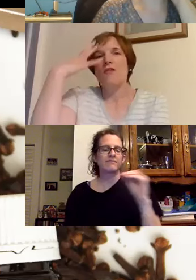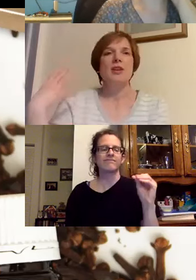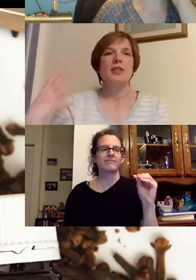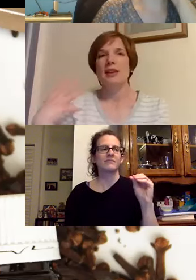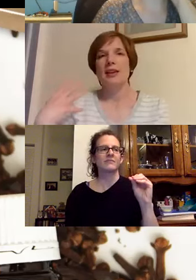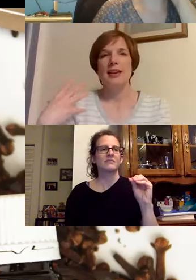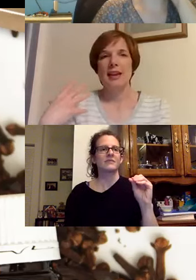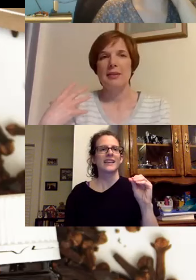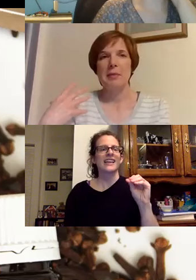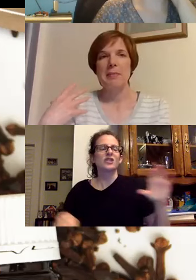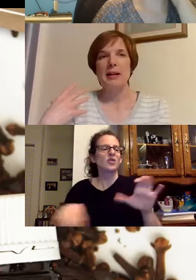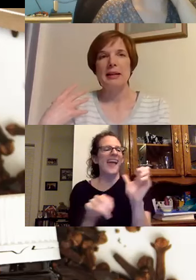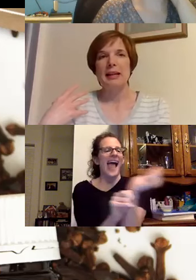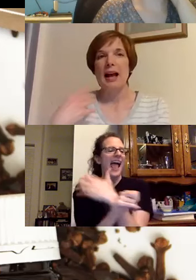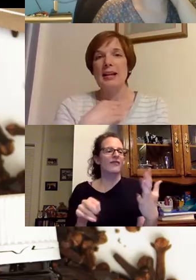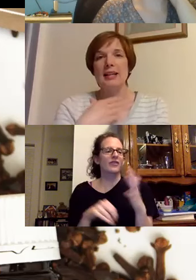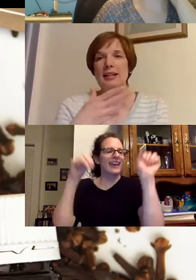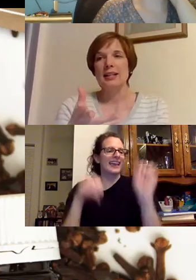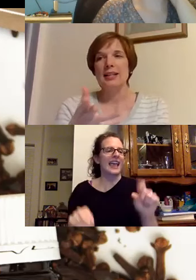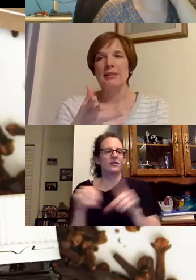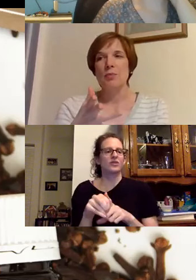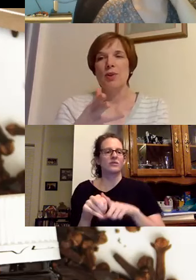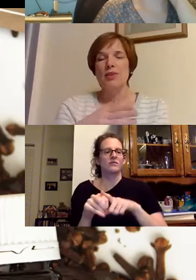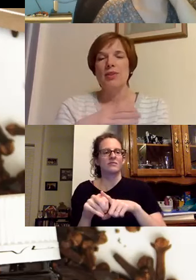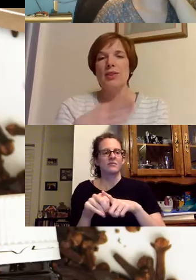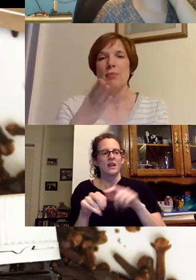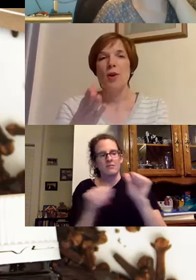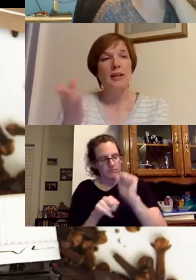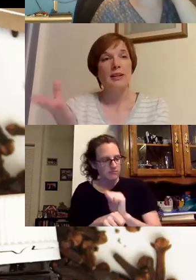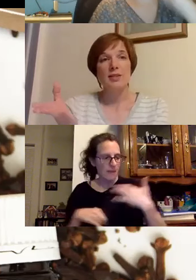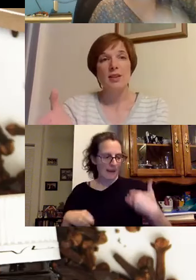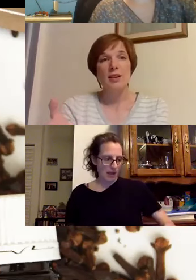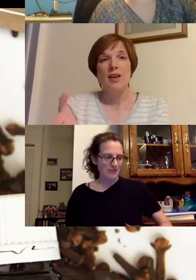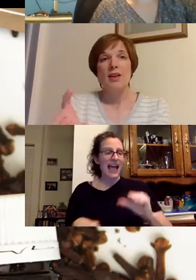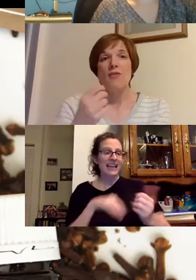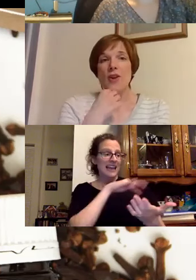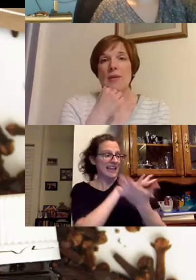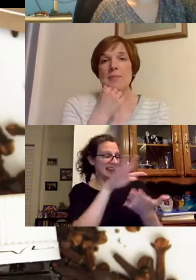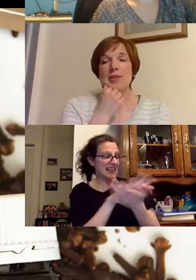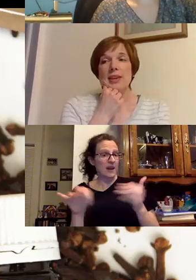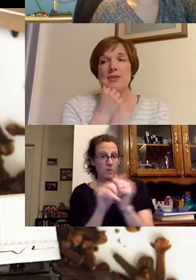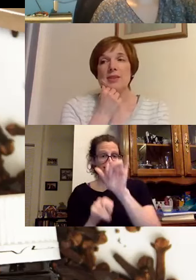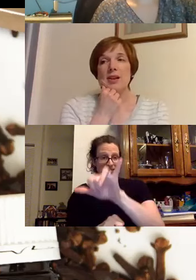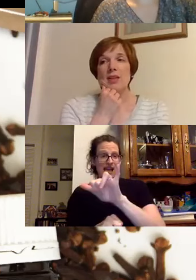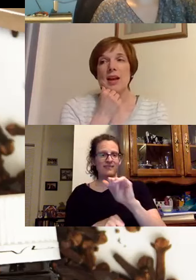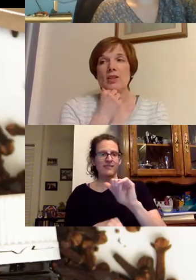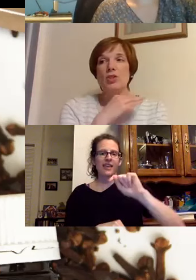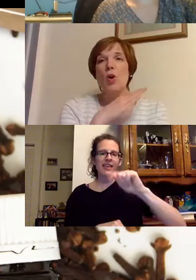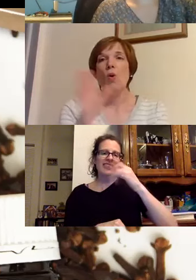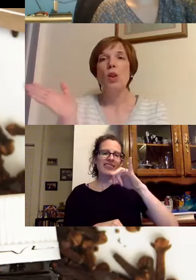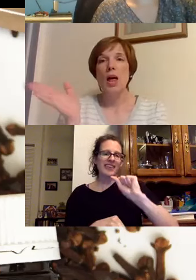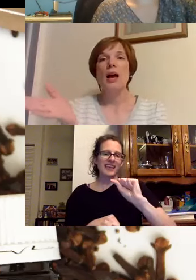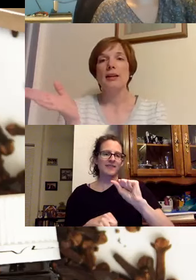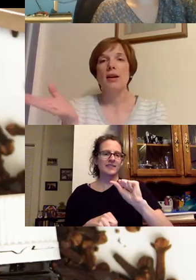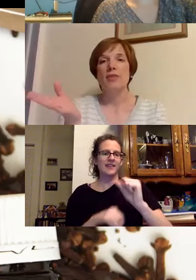doing everything it can in my body. I can clean with the products from the Thieves line. There's a